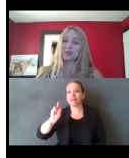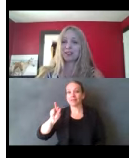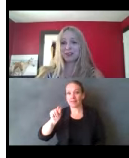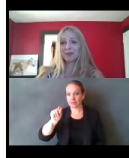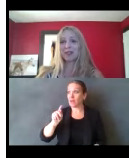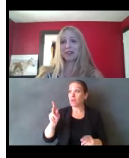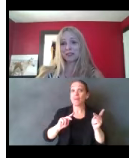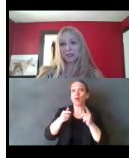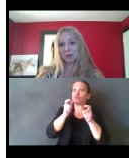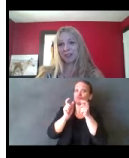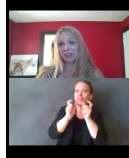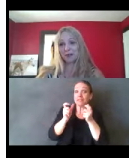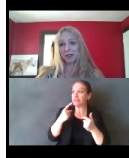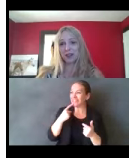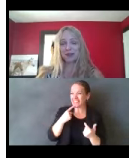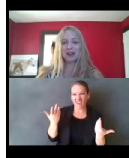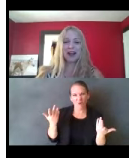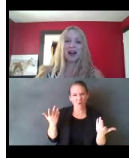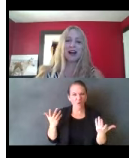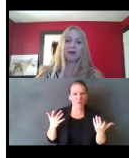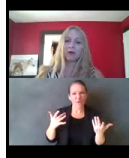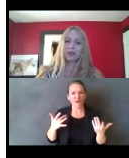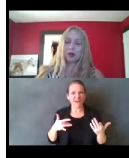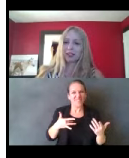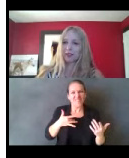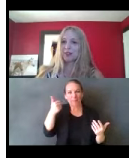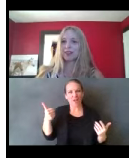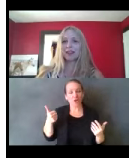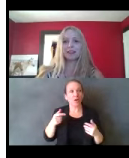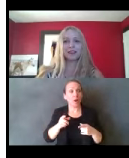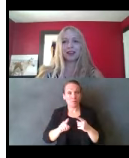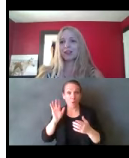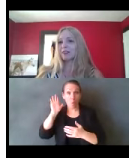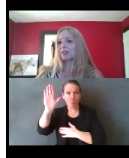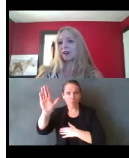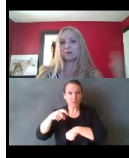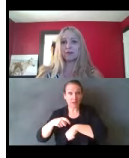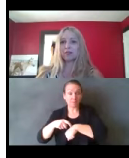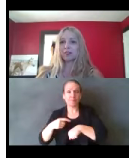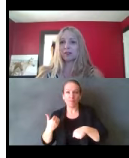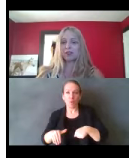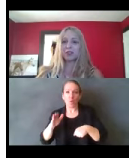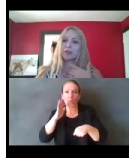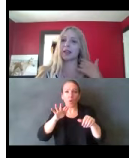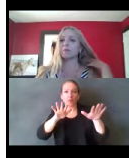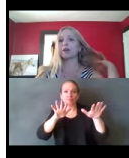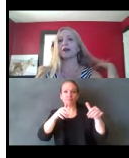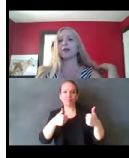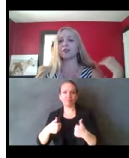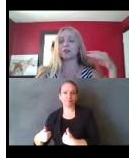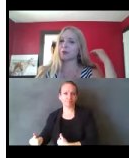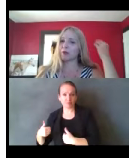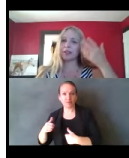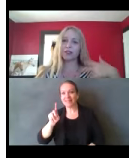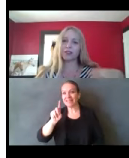effect on your system is a depressant over time. Or drug use, again, that can cause a lot of physical issues and mental